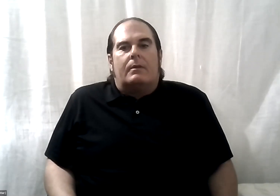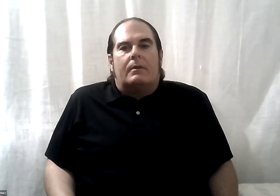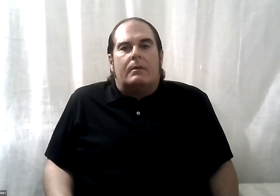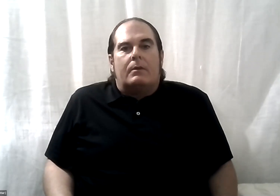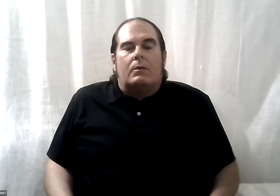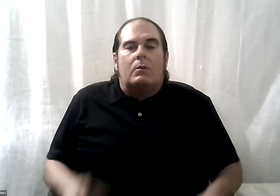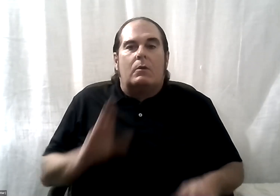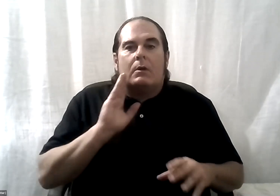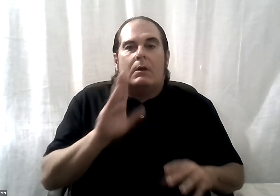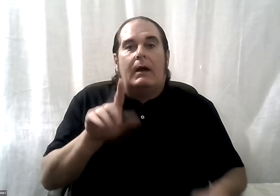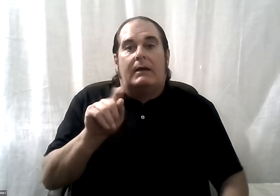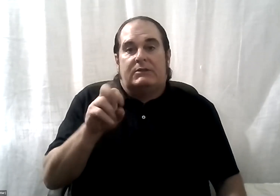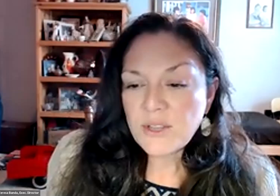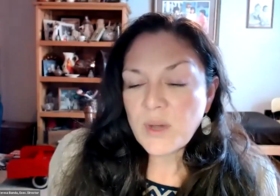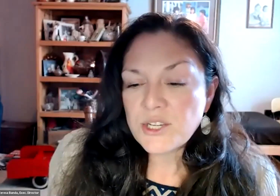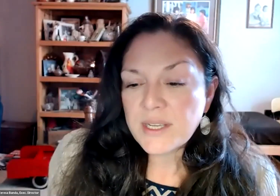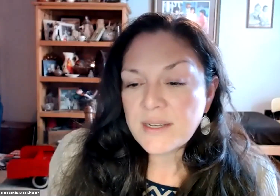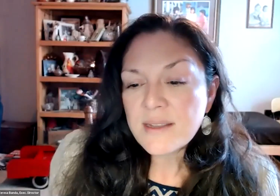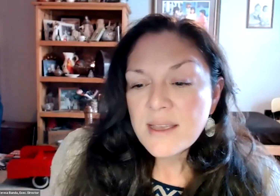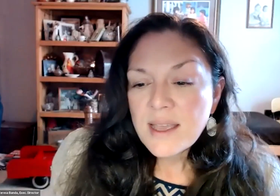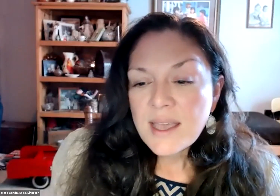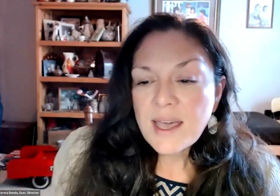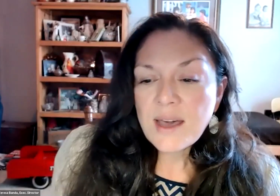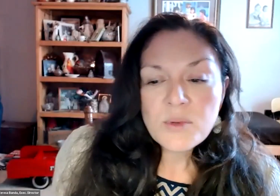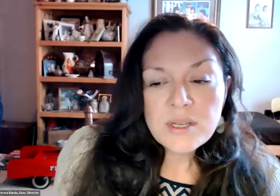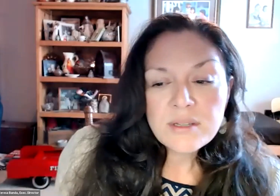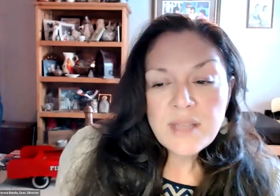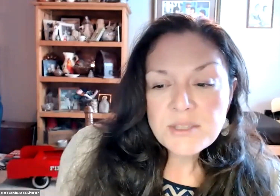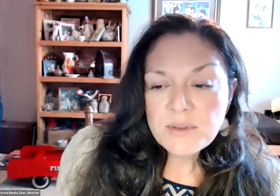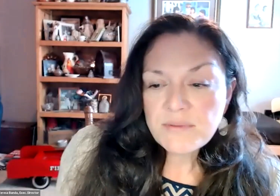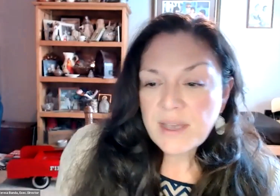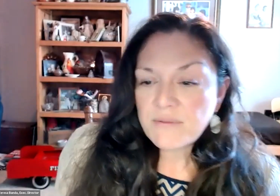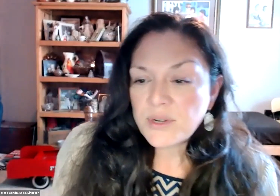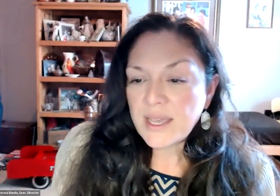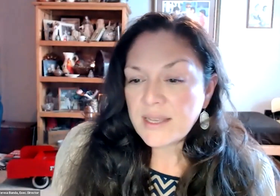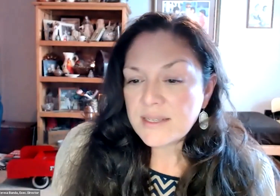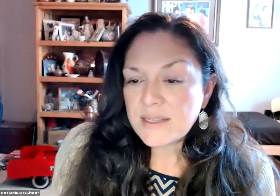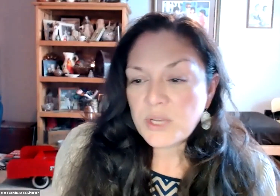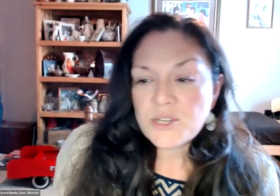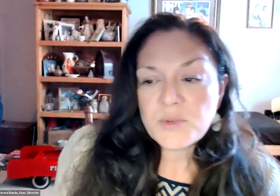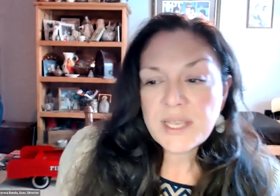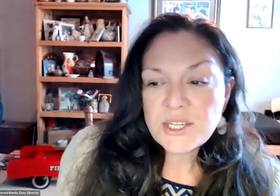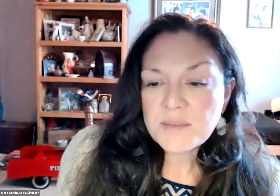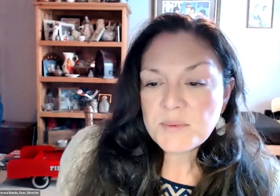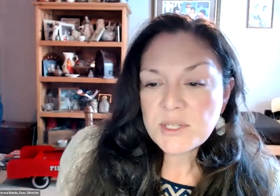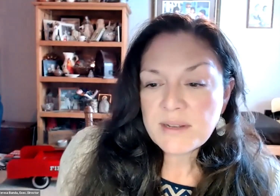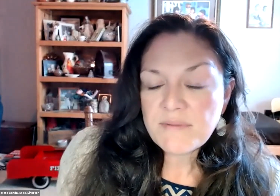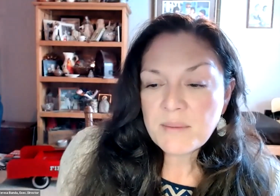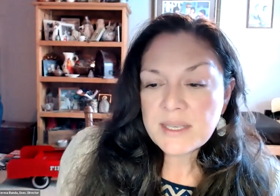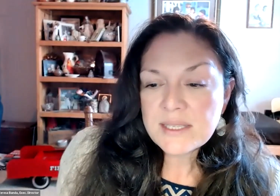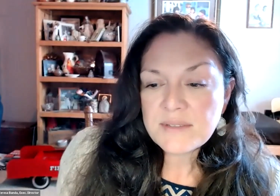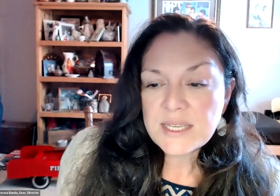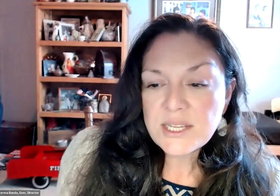Hi, this is Teresa. We have another question. How will House Bill 548 bridge relationships